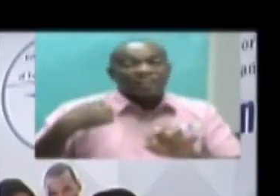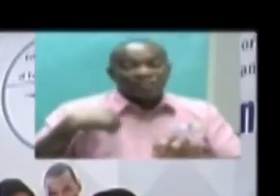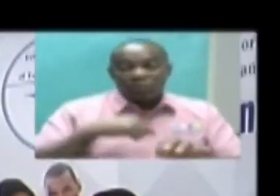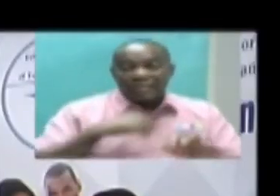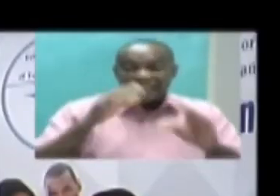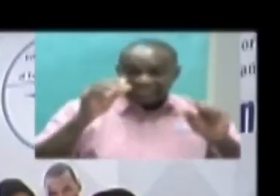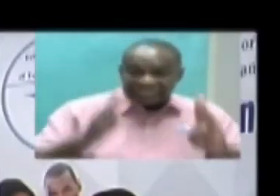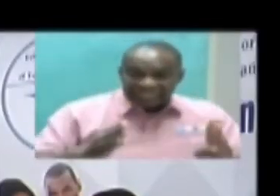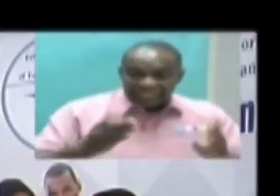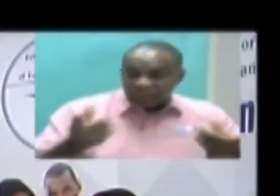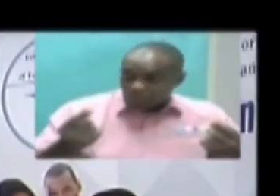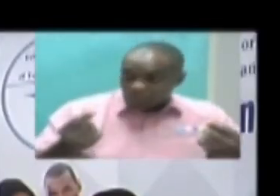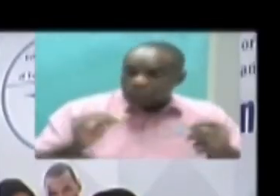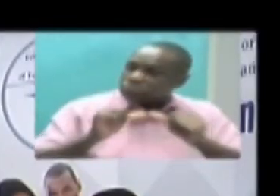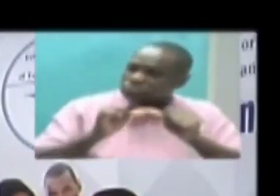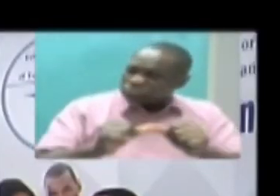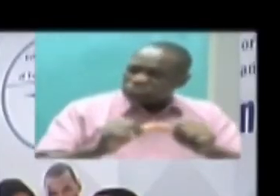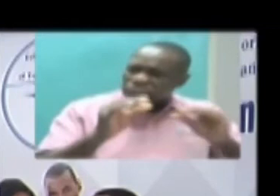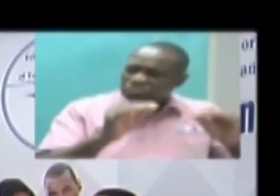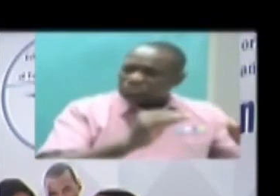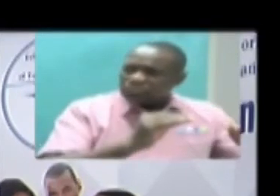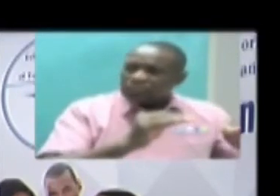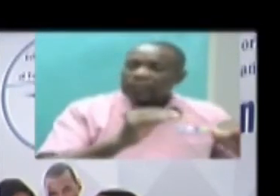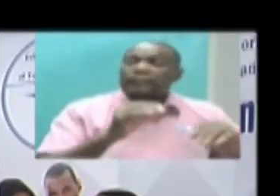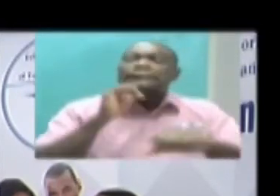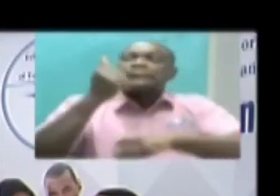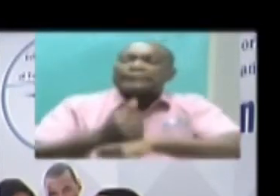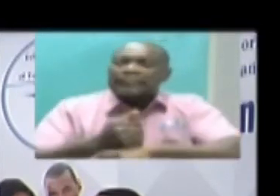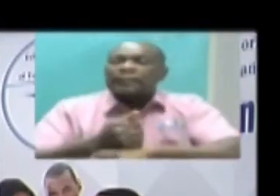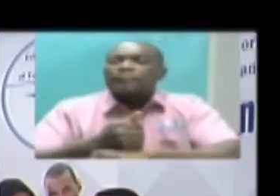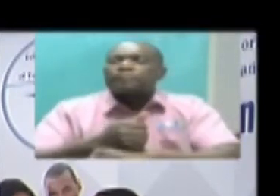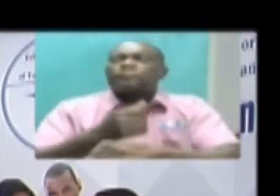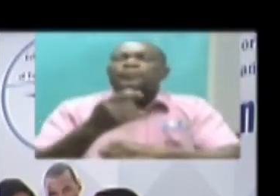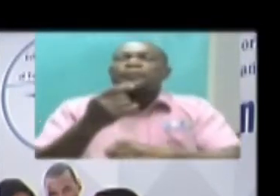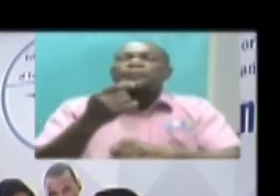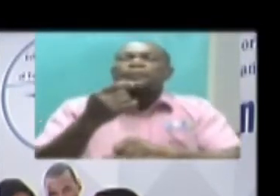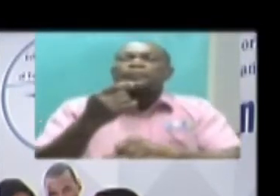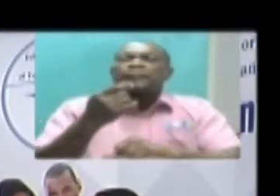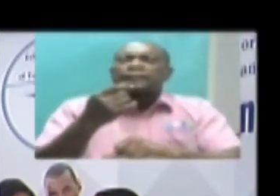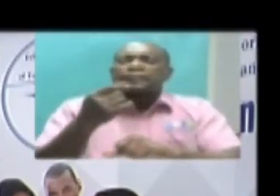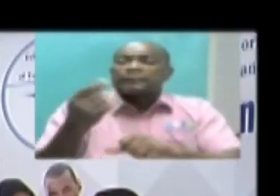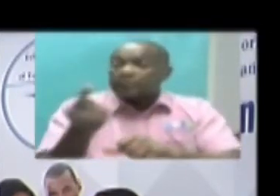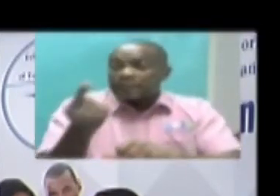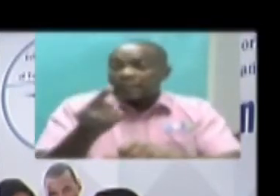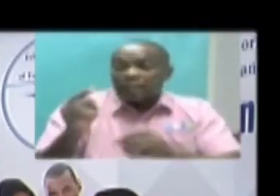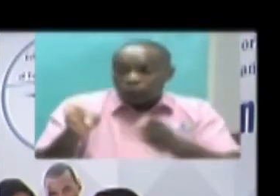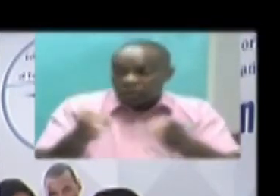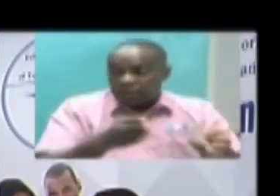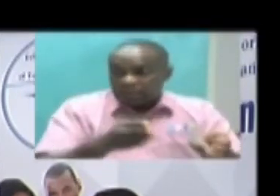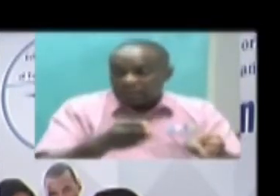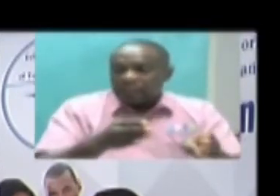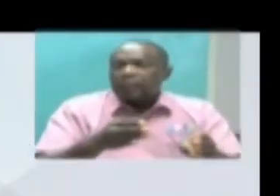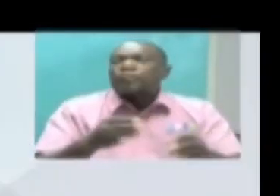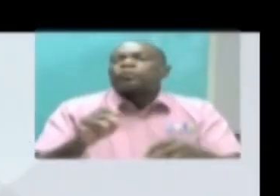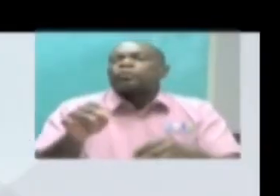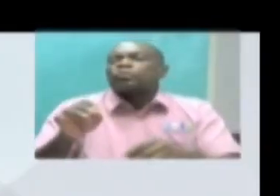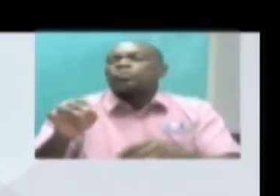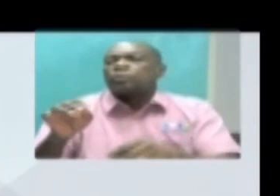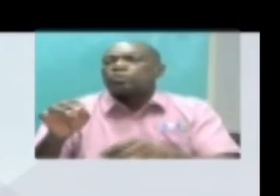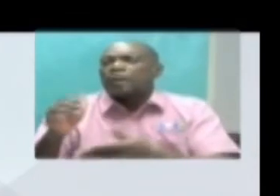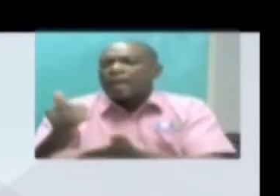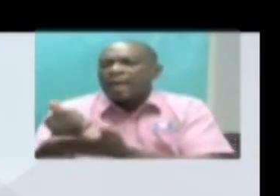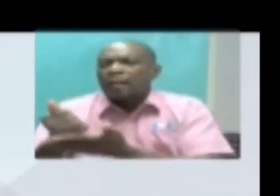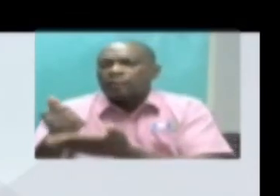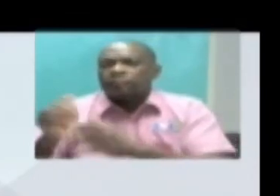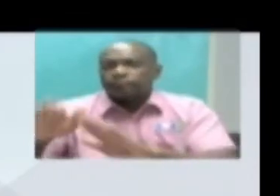place to treat with those behaviors. Behind the screen as well, you have this sense of, you know, freedom. You feel like, you know,